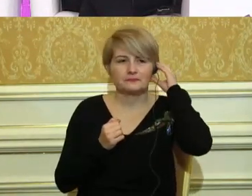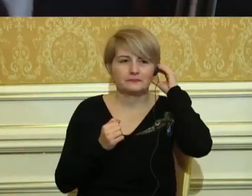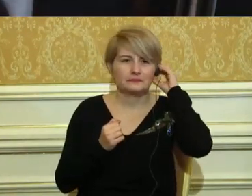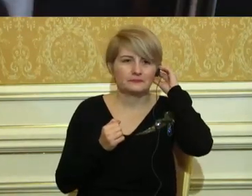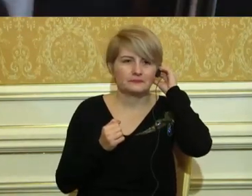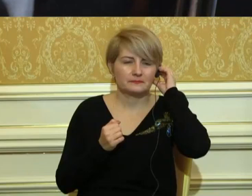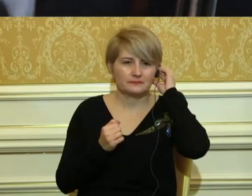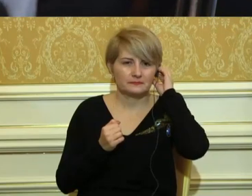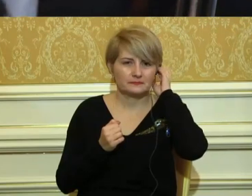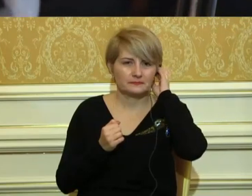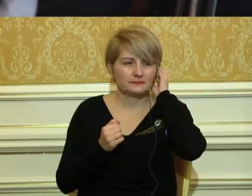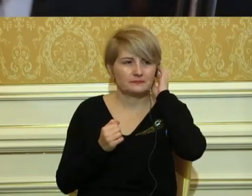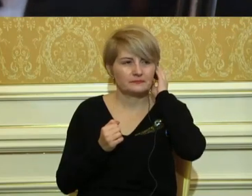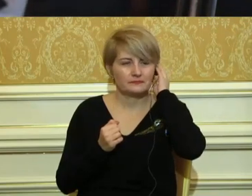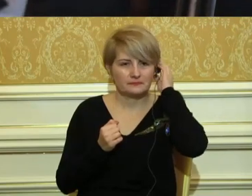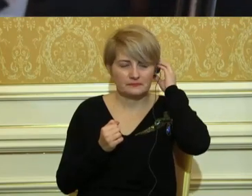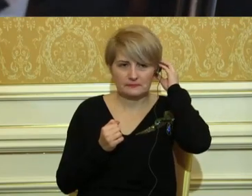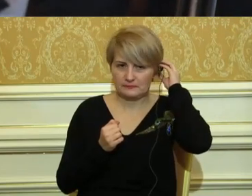like to add something?